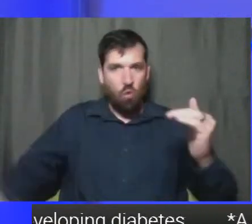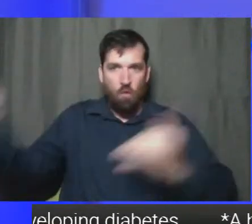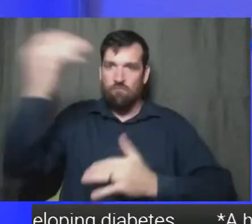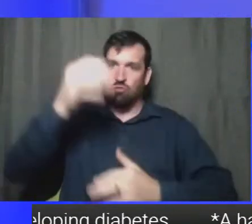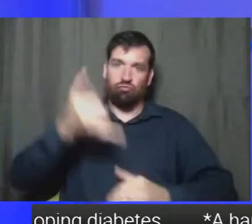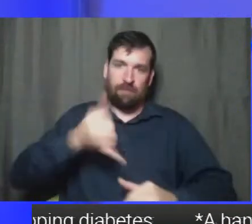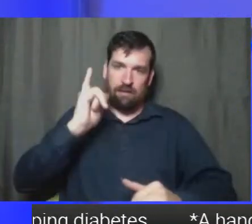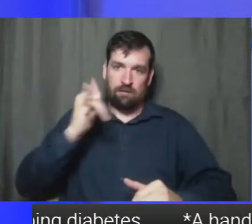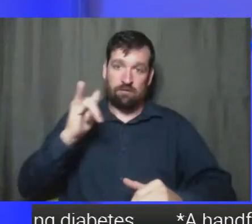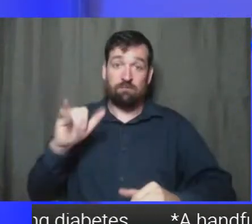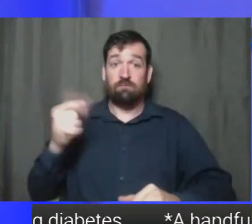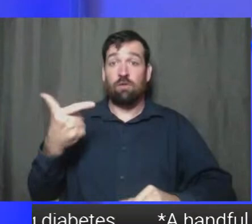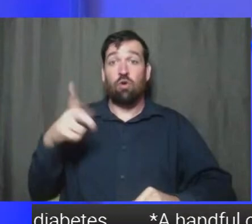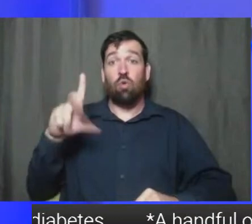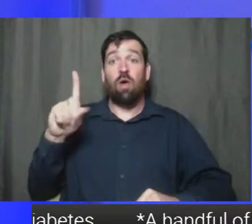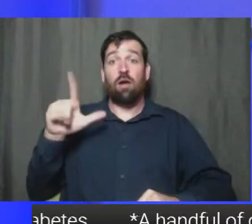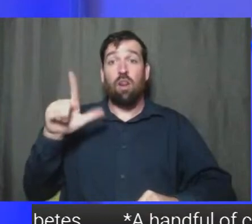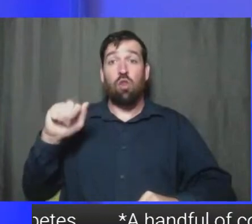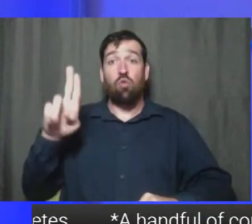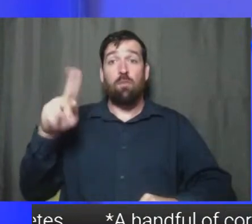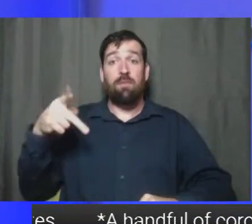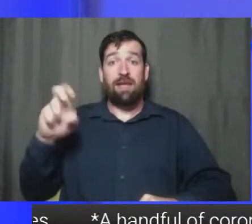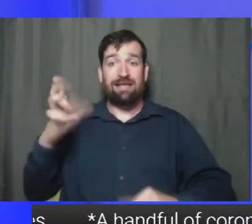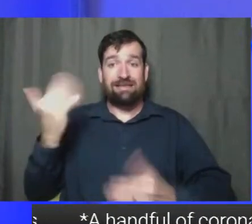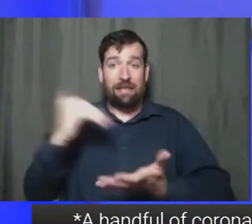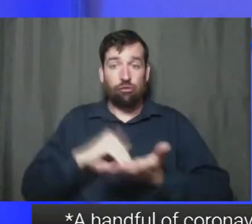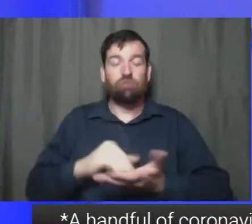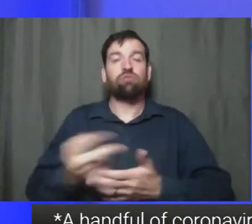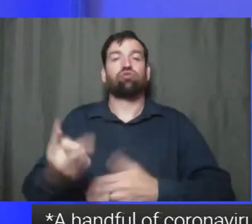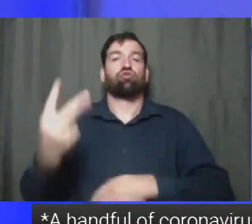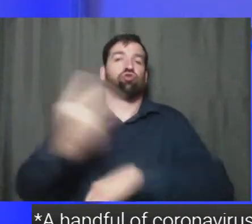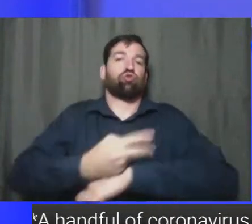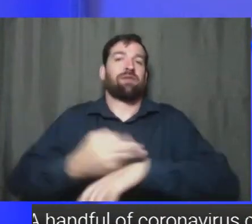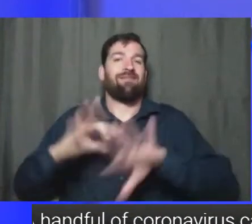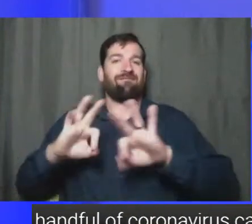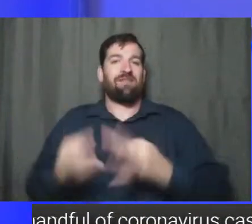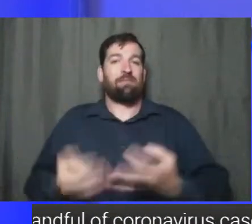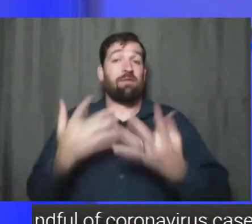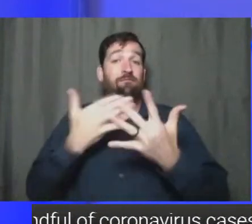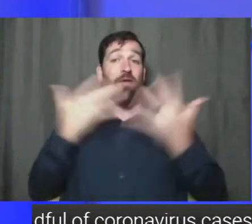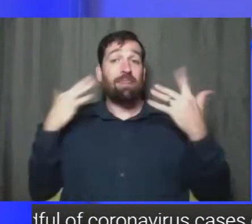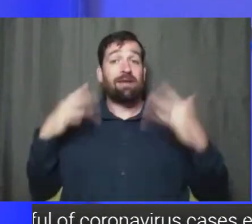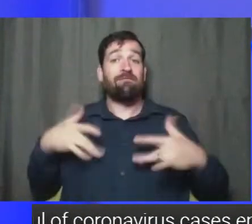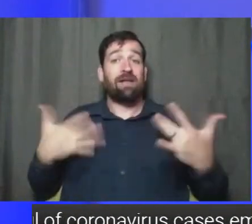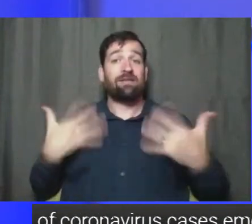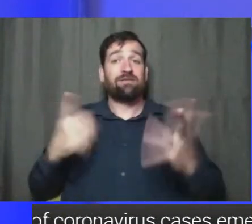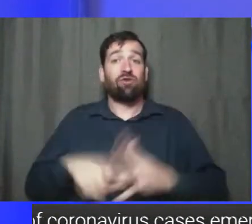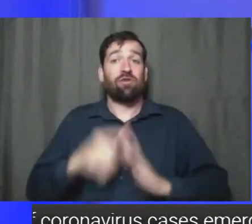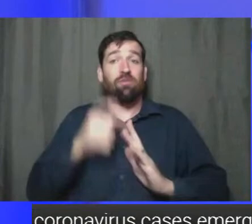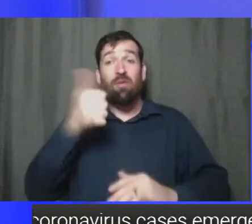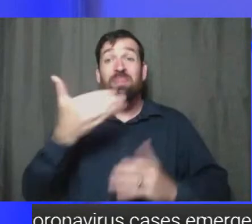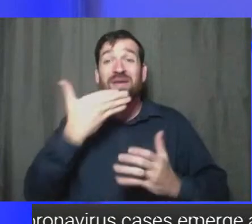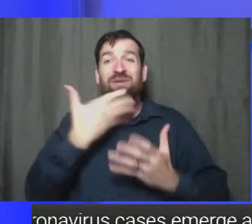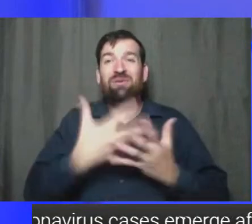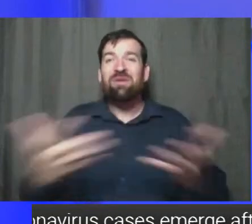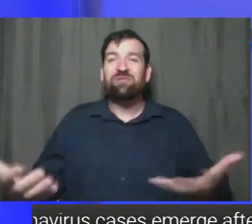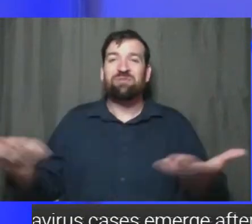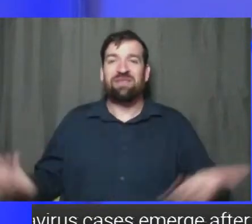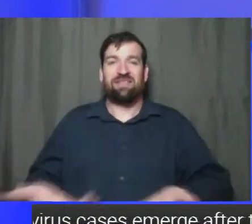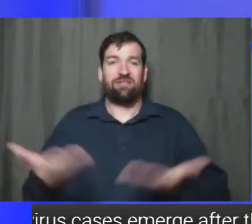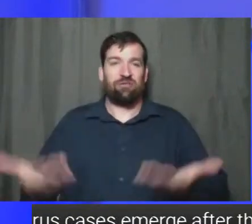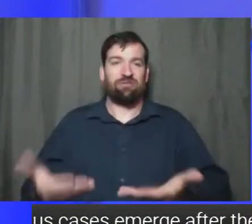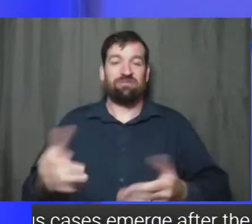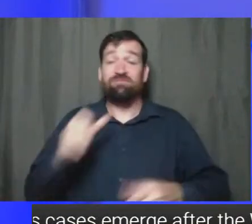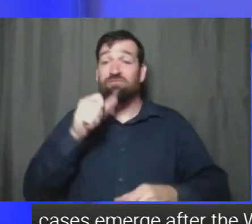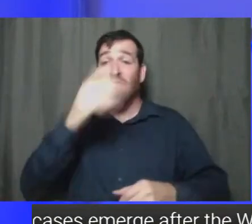Guadalupe Center is also hosting a 2-day family-friendly event starting tomorrow. All right, everyone, thanks so much for being with us today. And don't forget, you can catch our